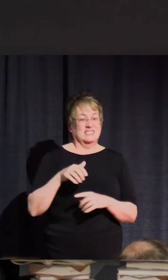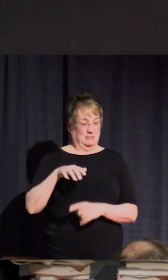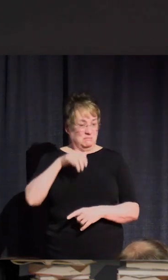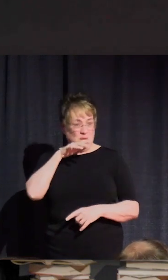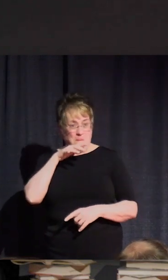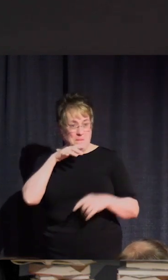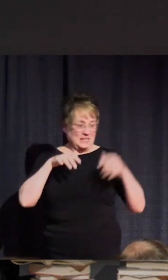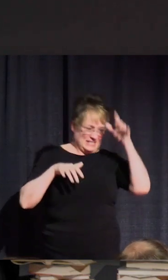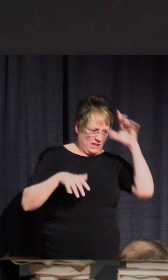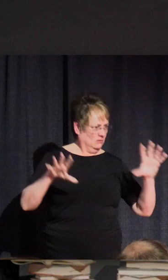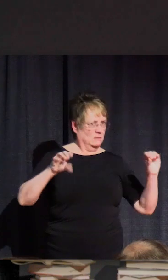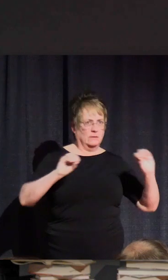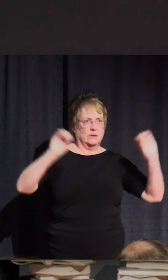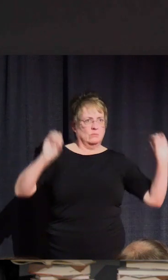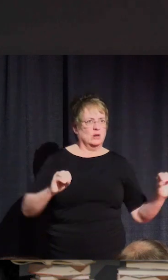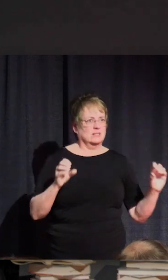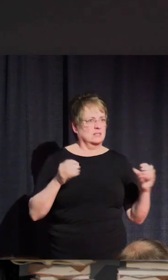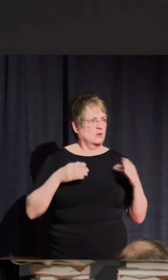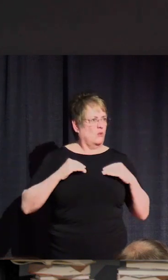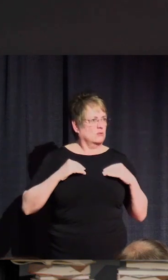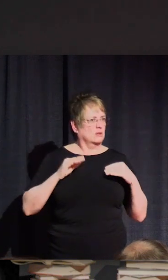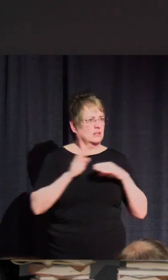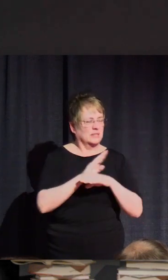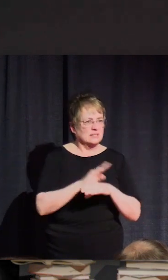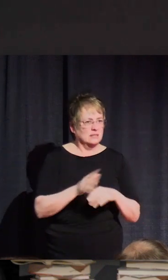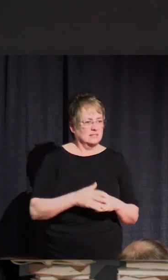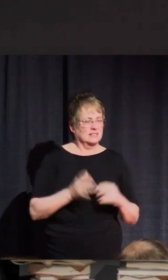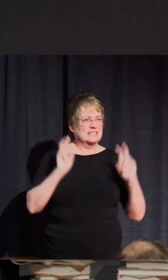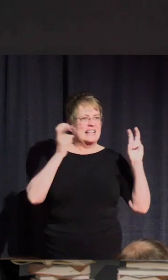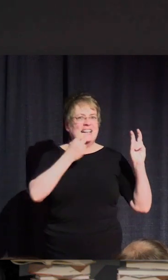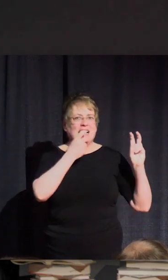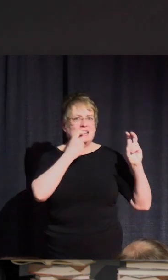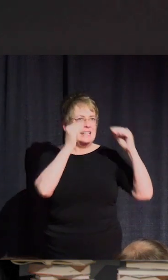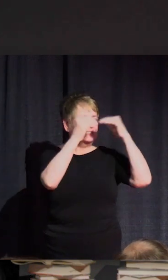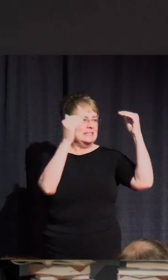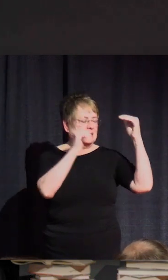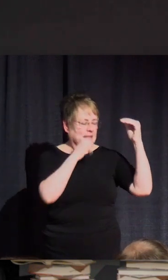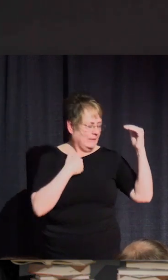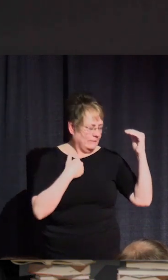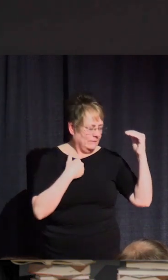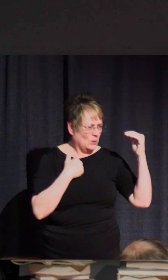my father. I didn't know a glass ceiling existed, because for me, she'd already shattered it.